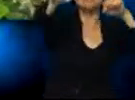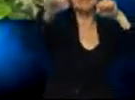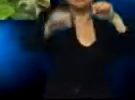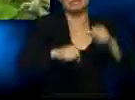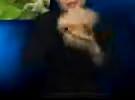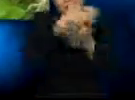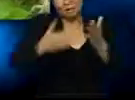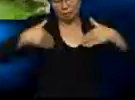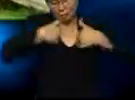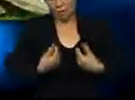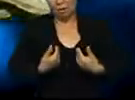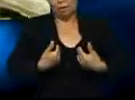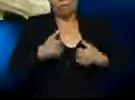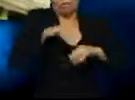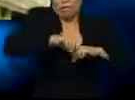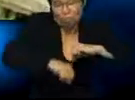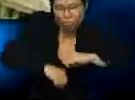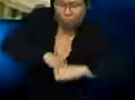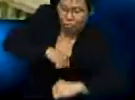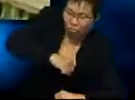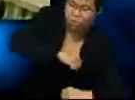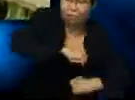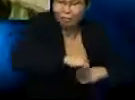Some animals crawl.